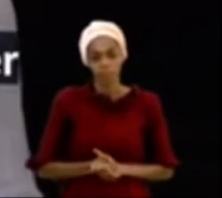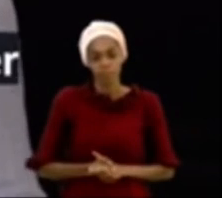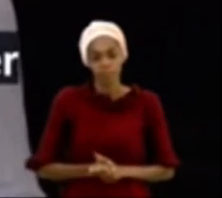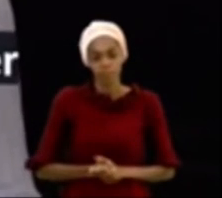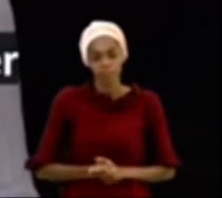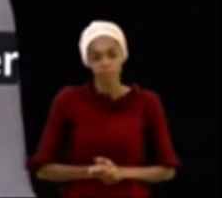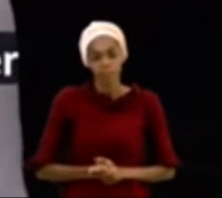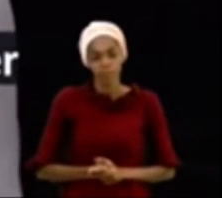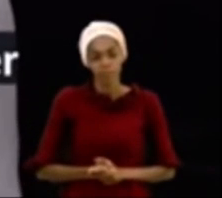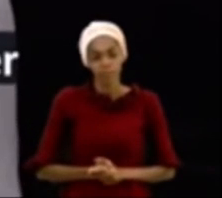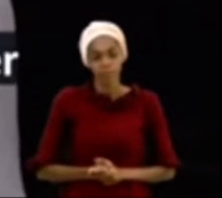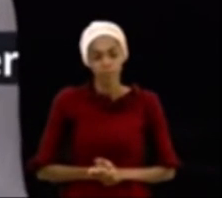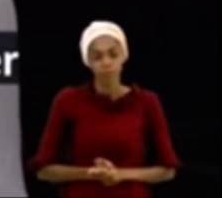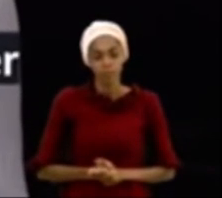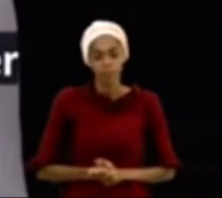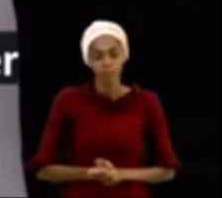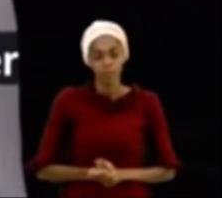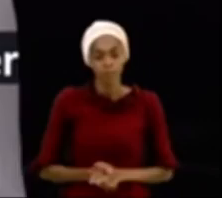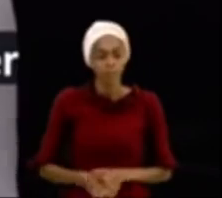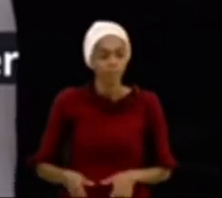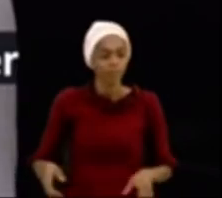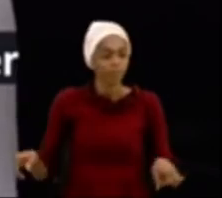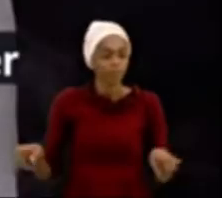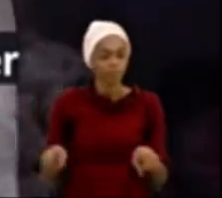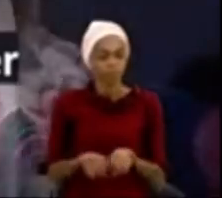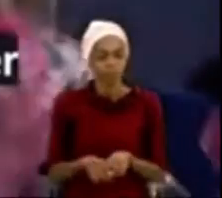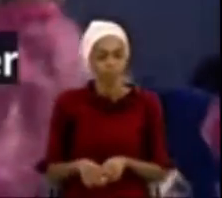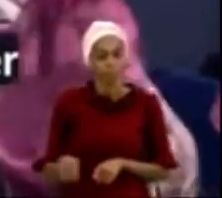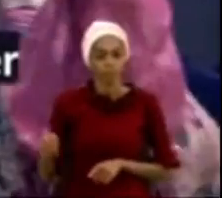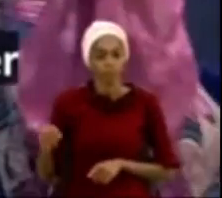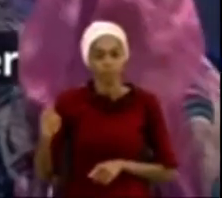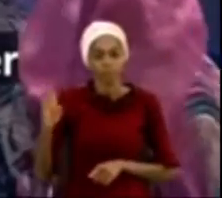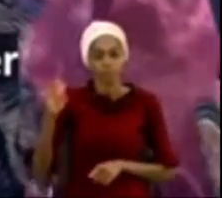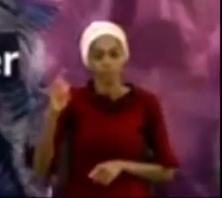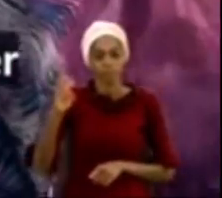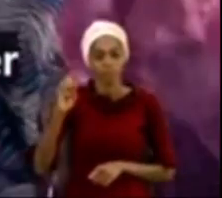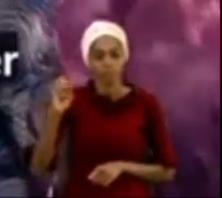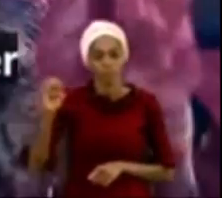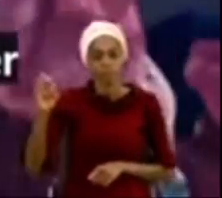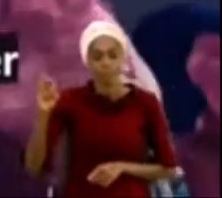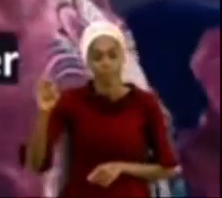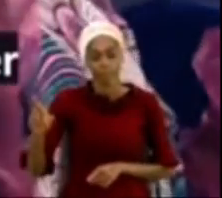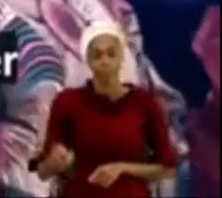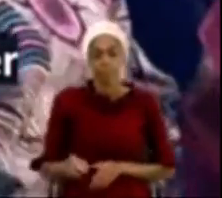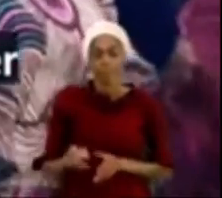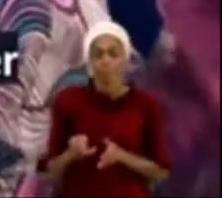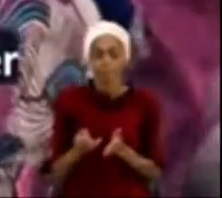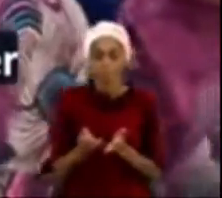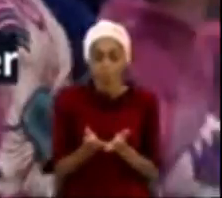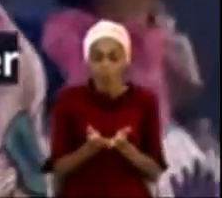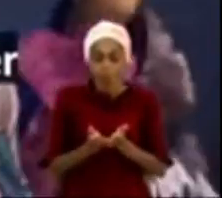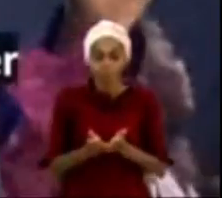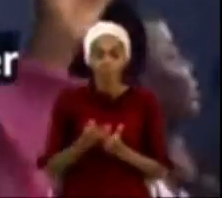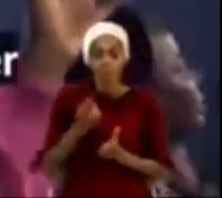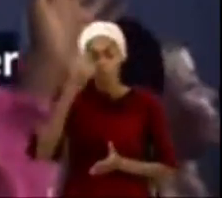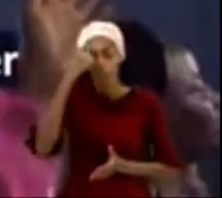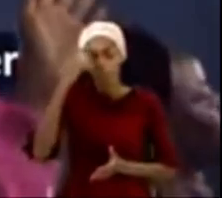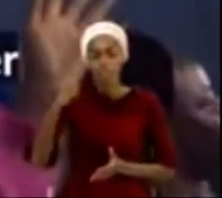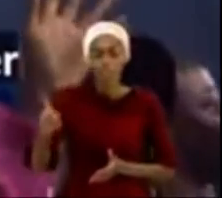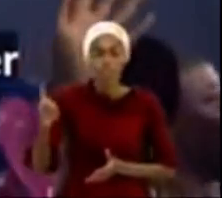As the deer panteth for the water, so my